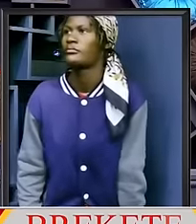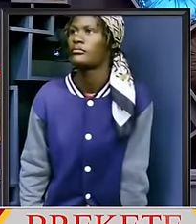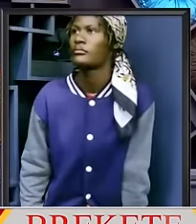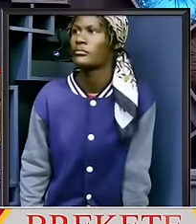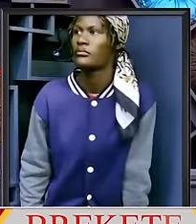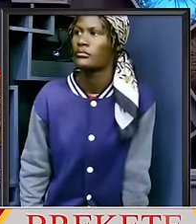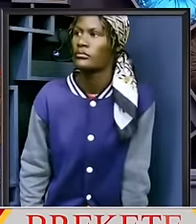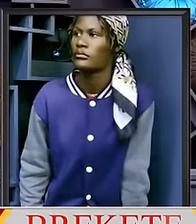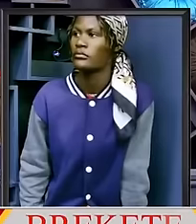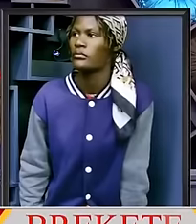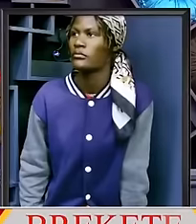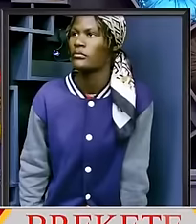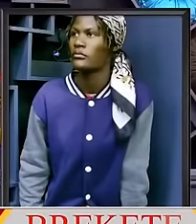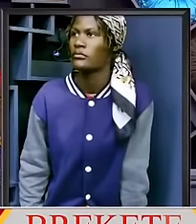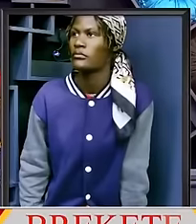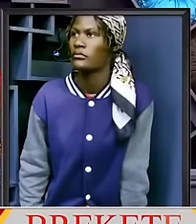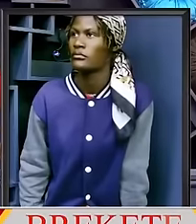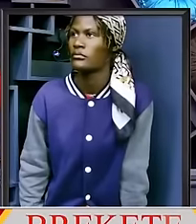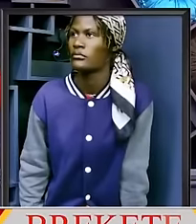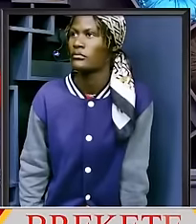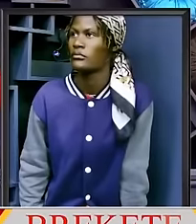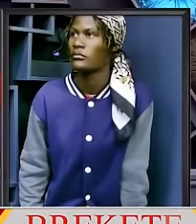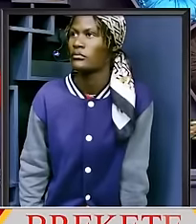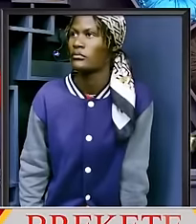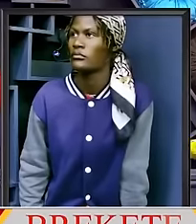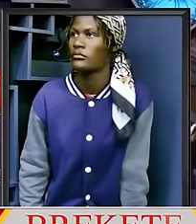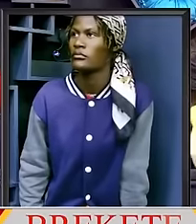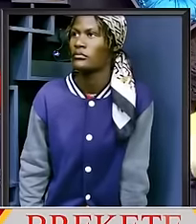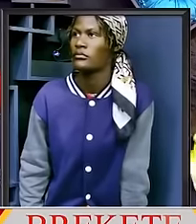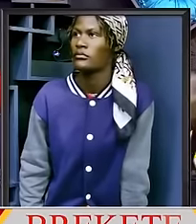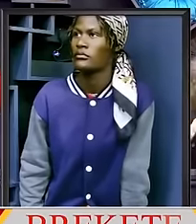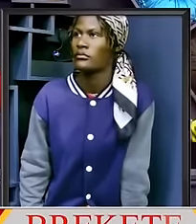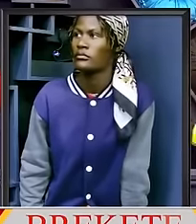The chairman is on the way. Come collect and give Oman.